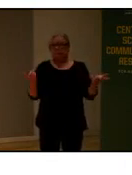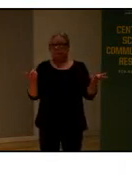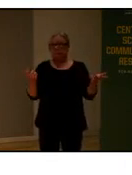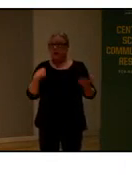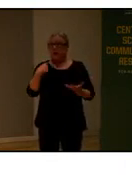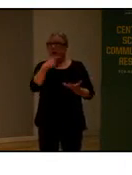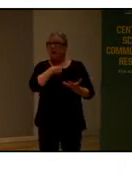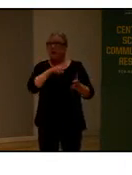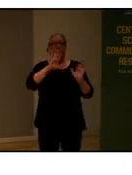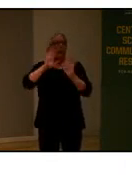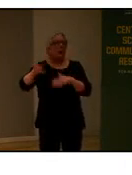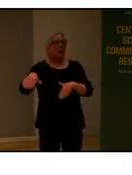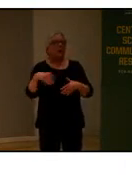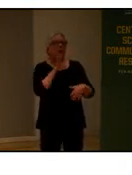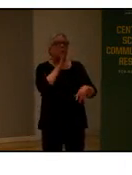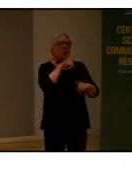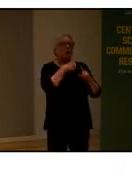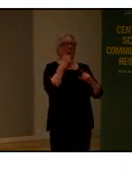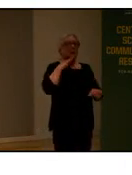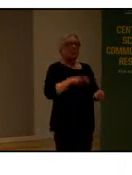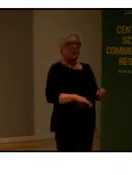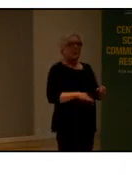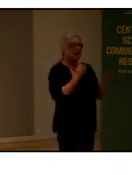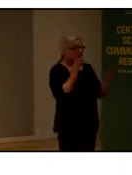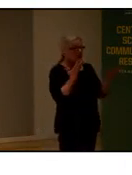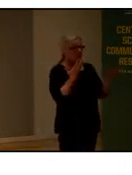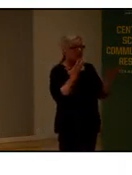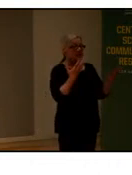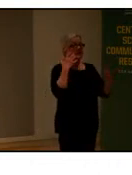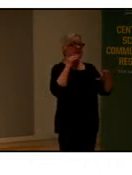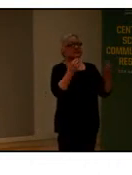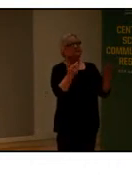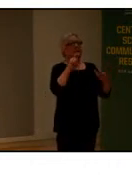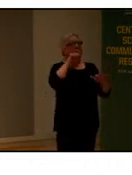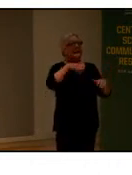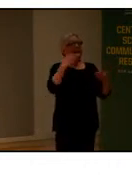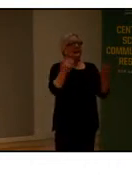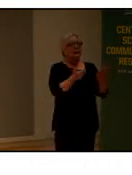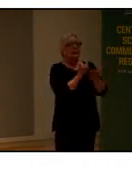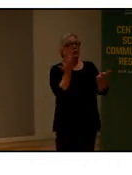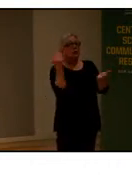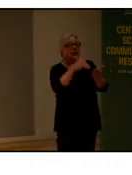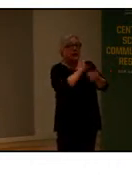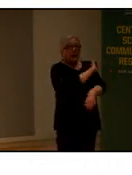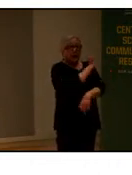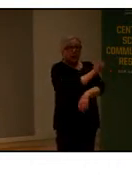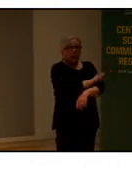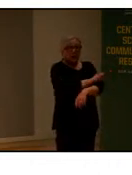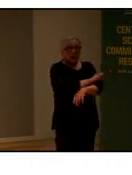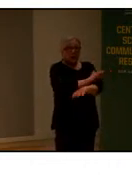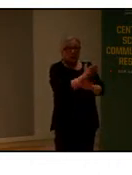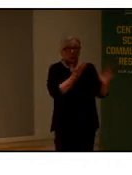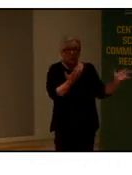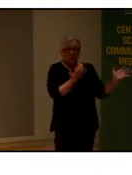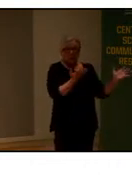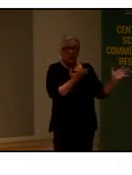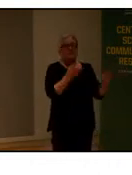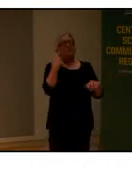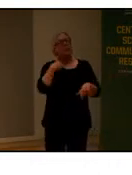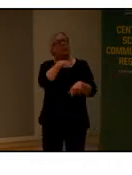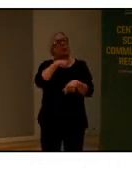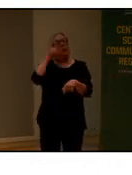bypassing that and talking about the benefits of renewable energy, bypassing that, coming